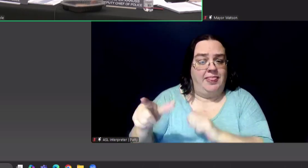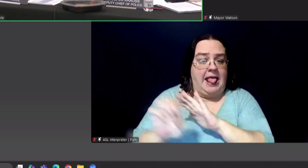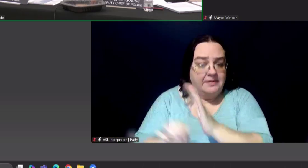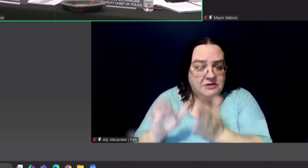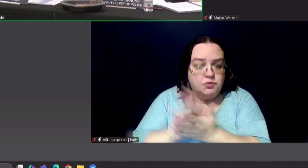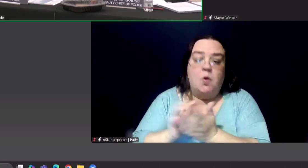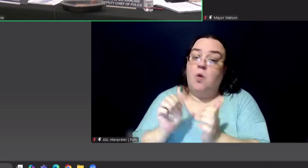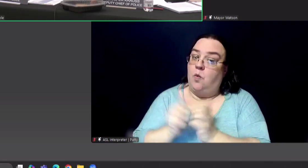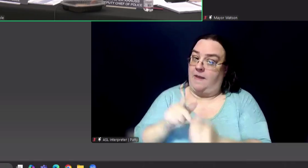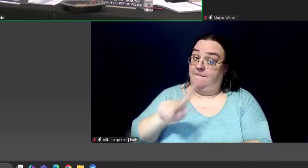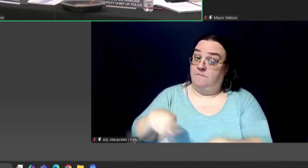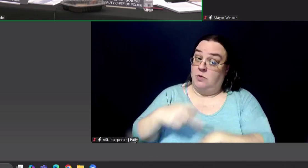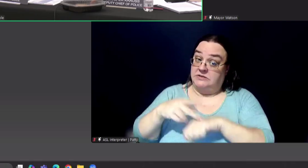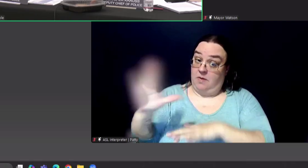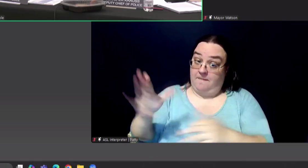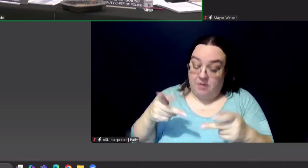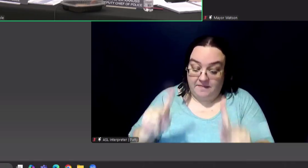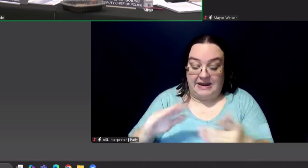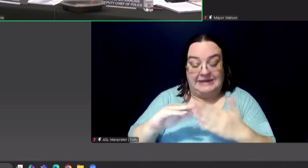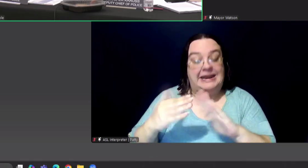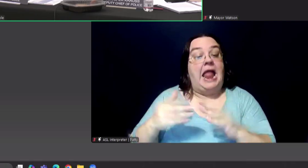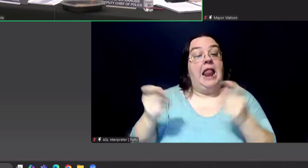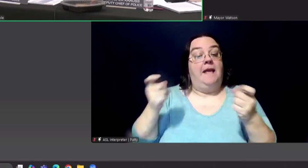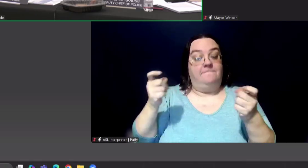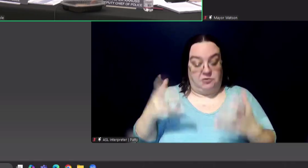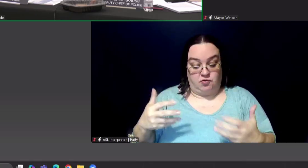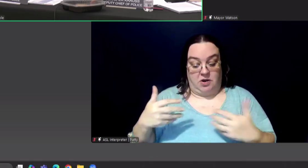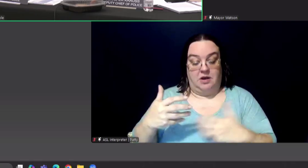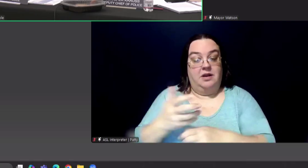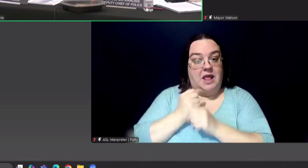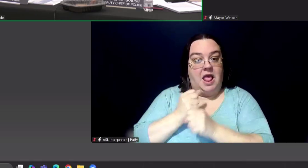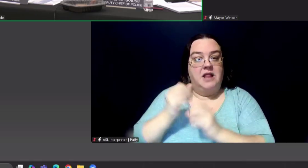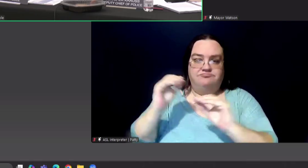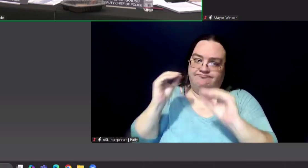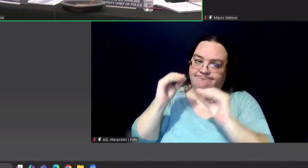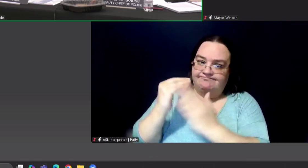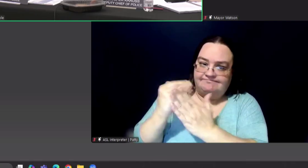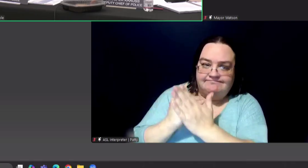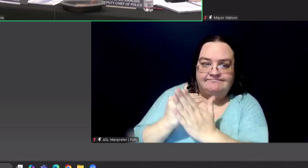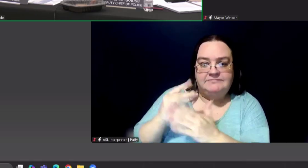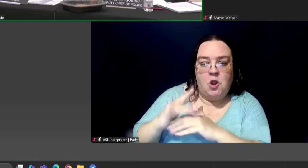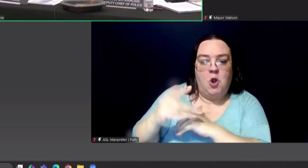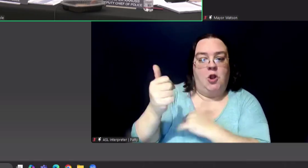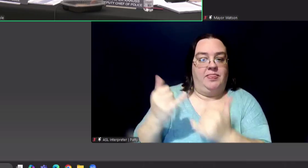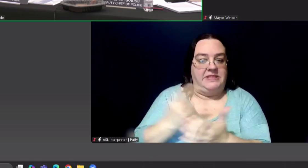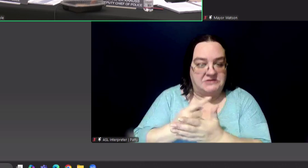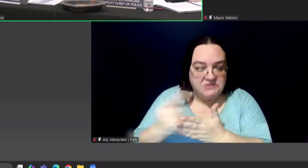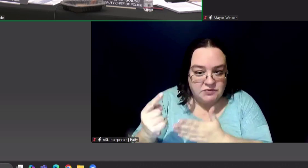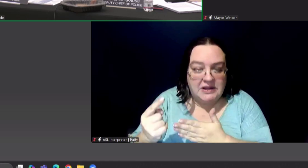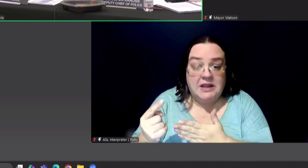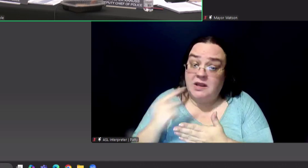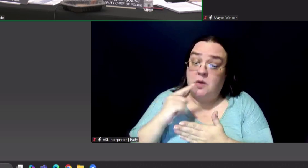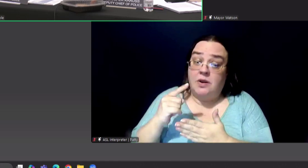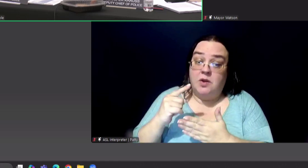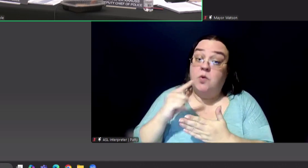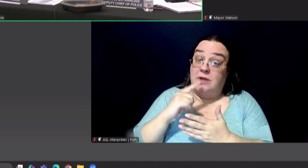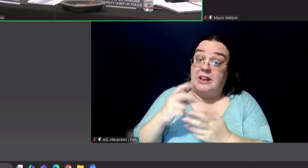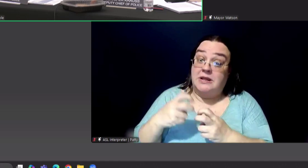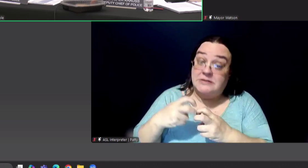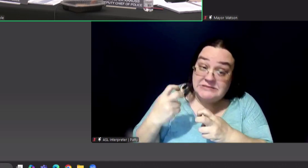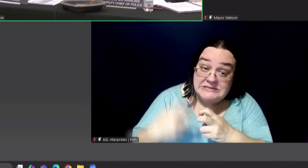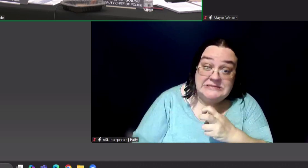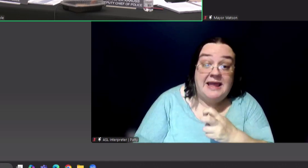The town administrator got a lesson earlier this week in just how difficult it is to actually clear